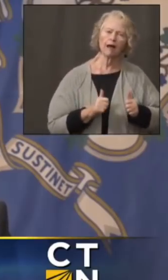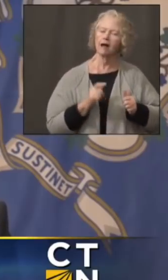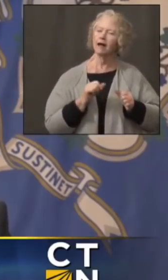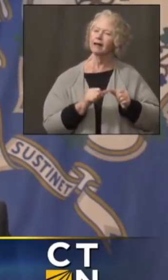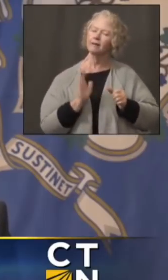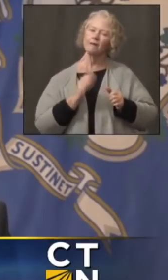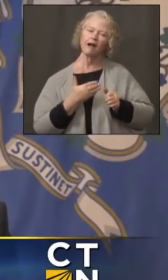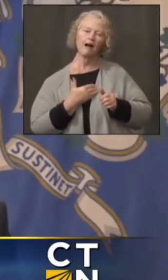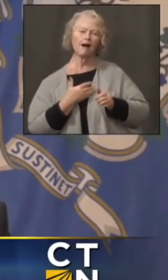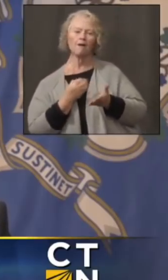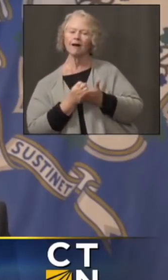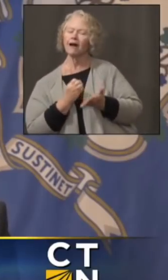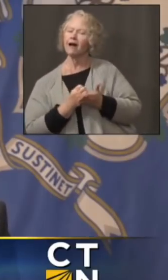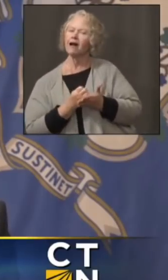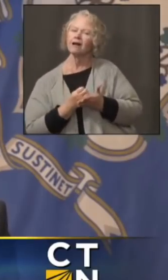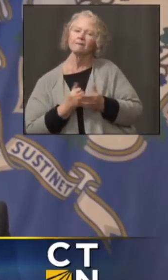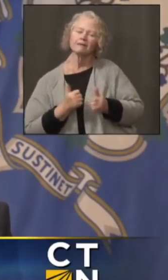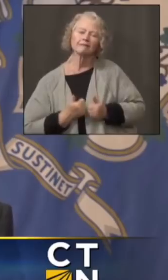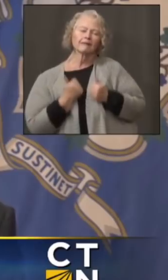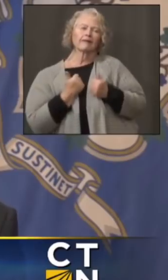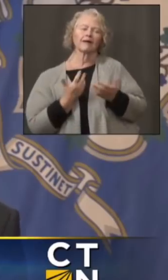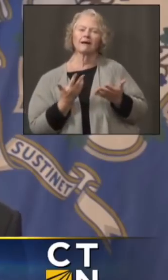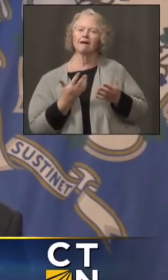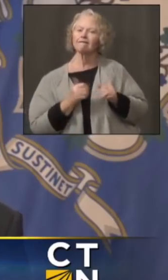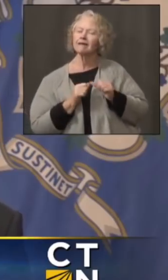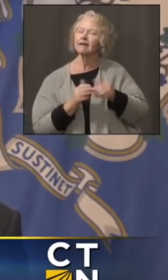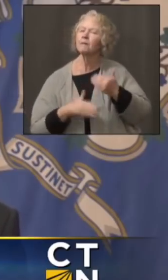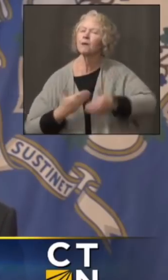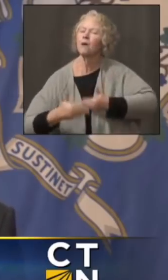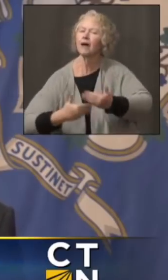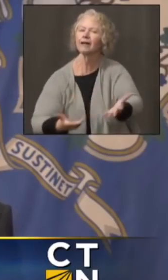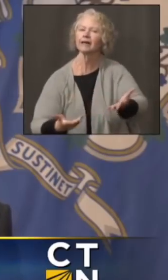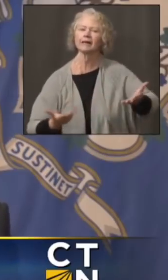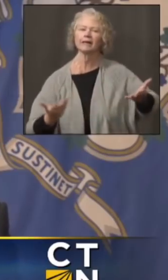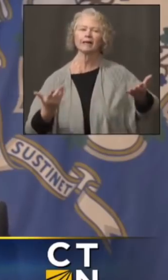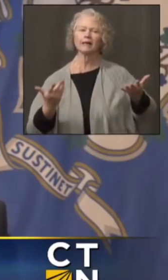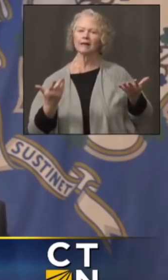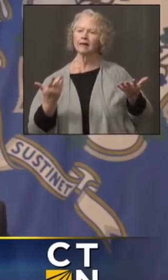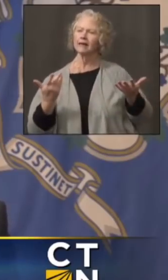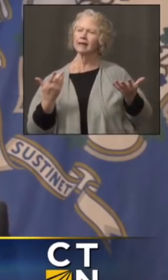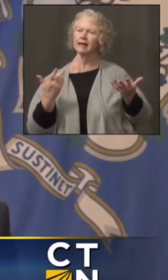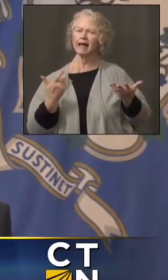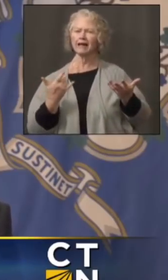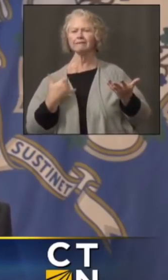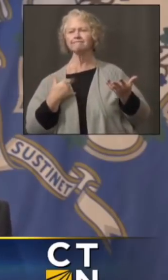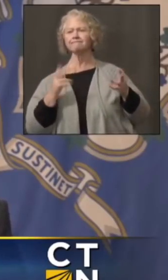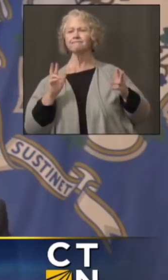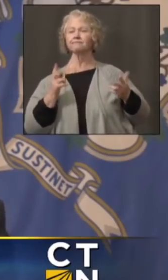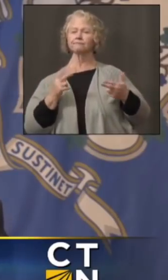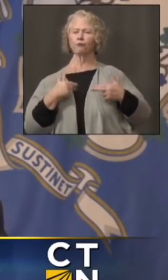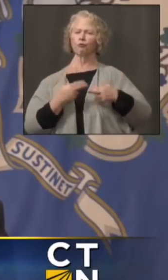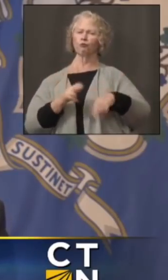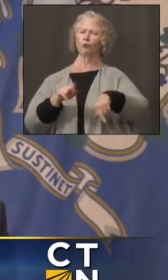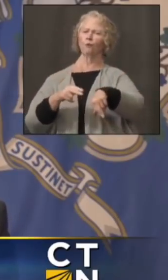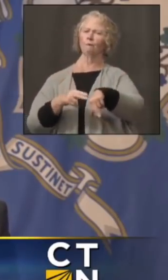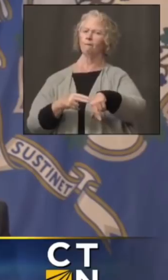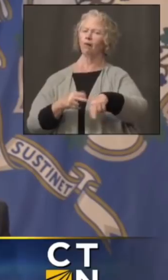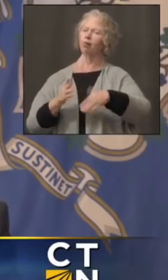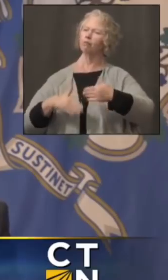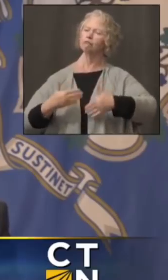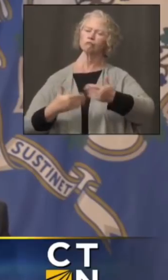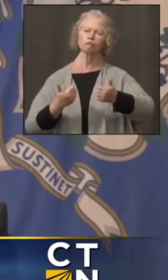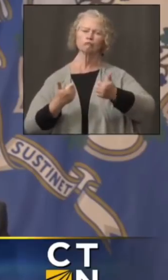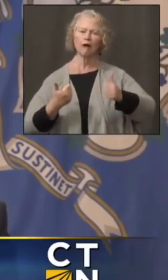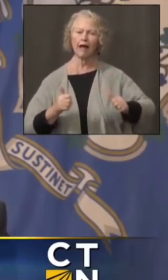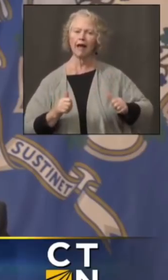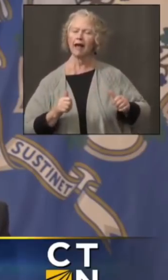I'm doing everything I can to allow us to have some level of normalcy. And I'm trying my best to do this